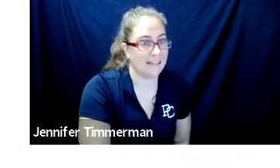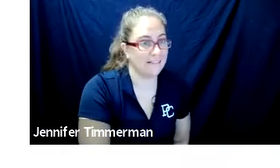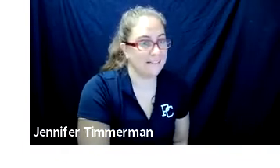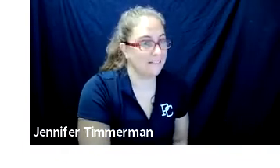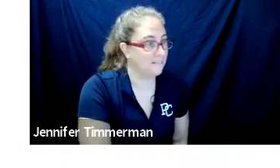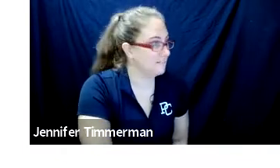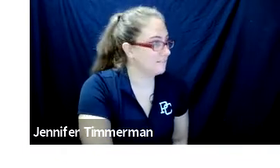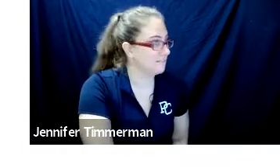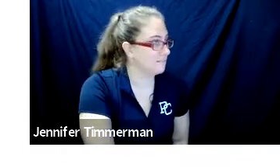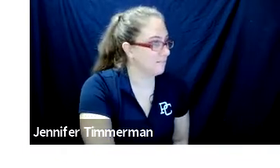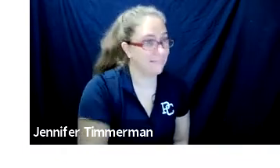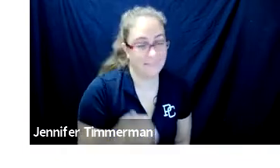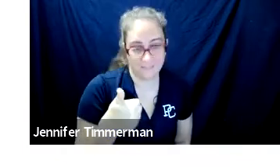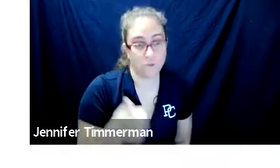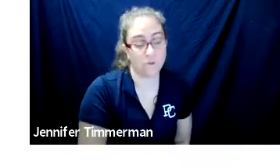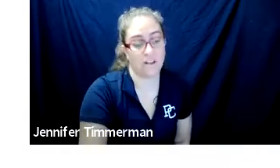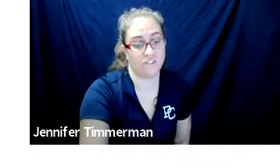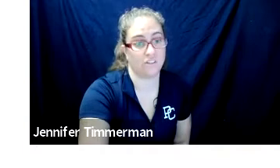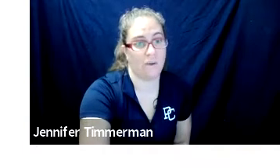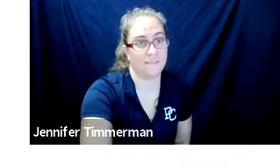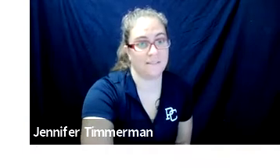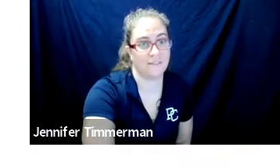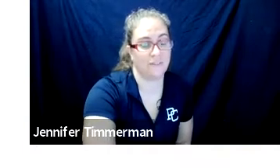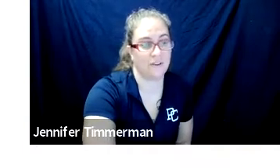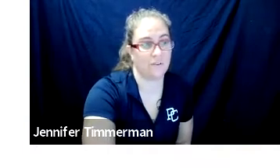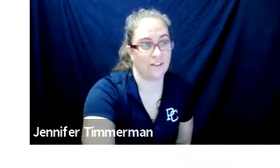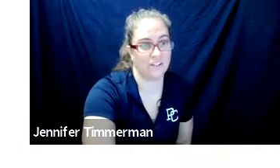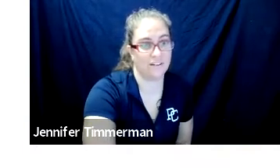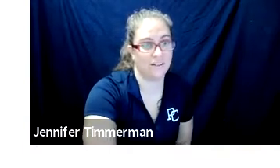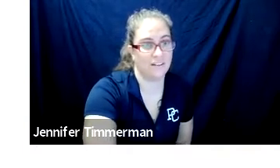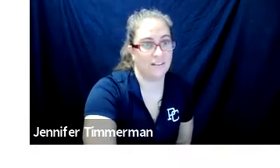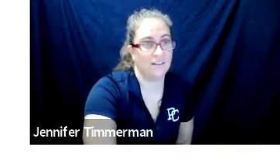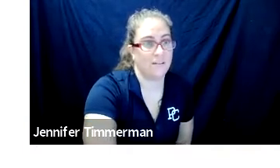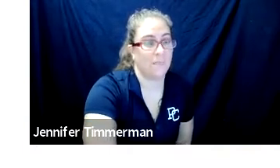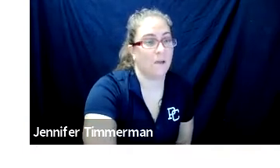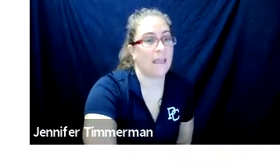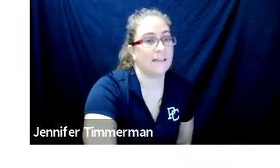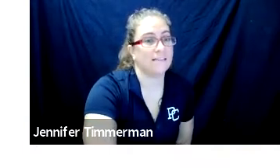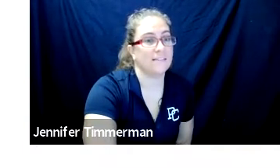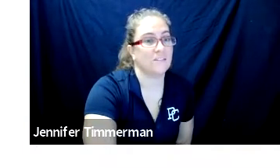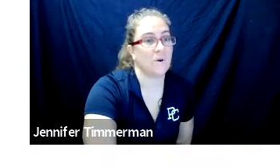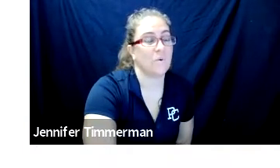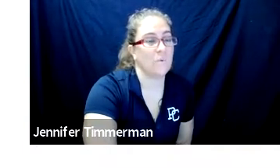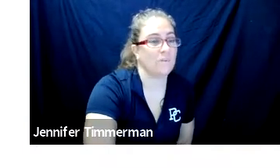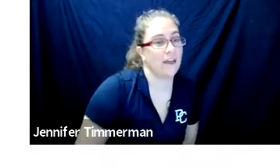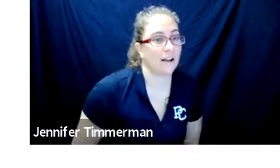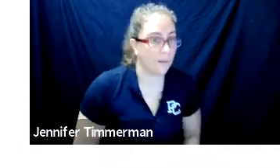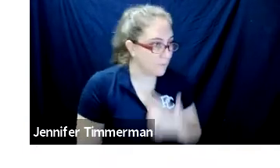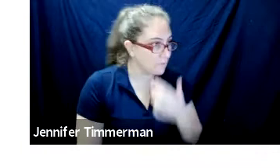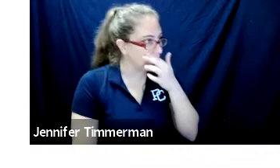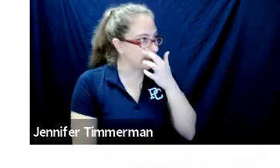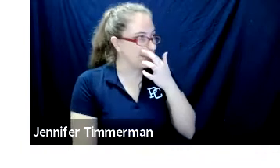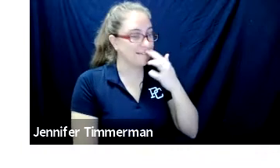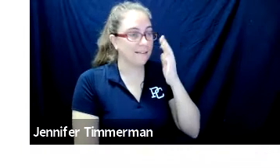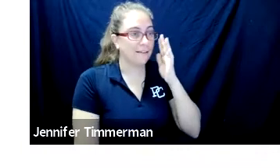it again. Good question though. Absolutely. Very good question. Okay. So we've got a couple